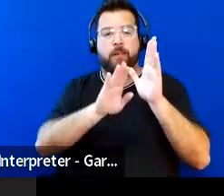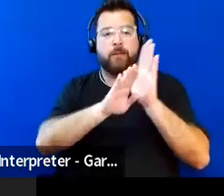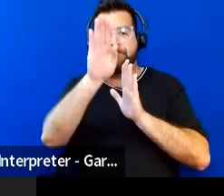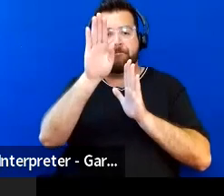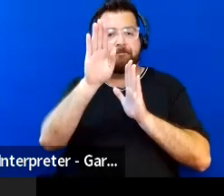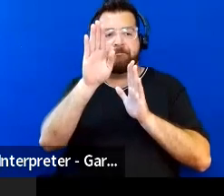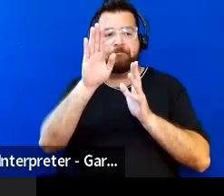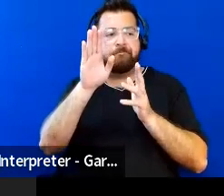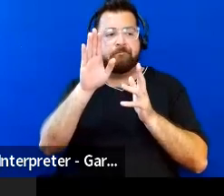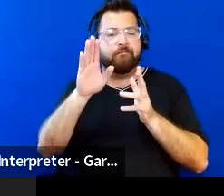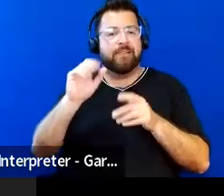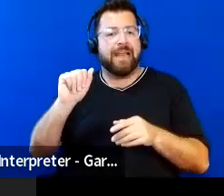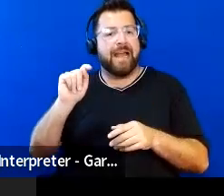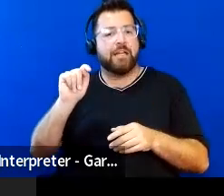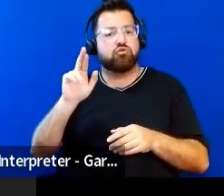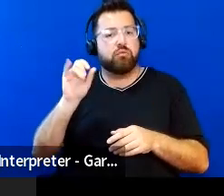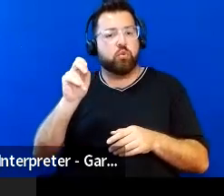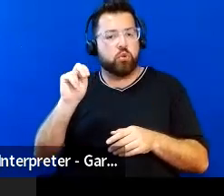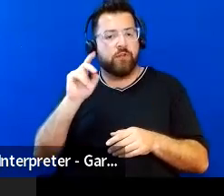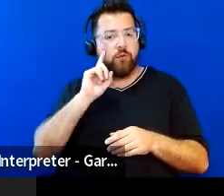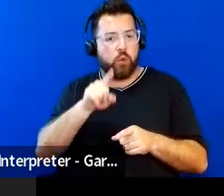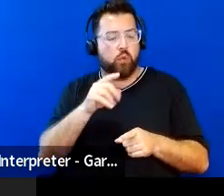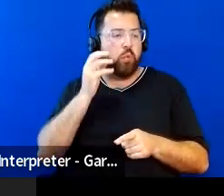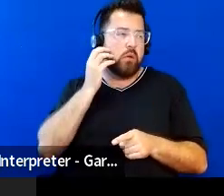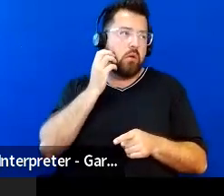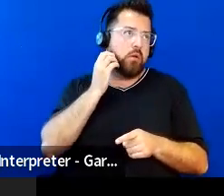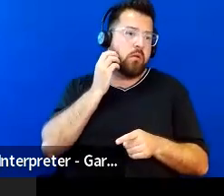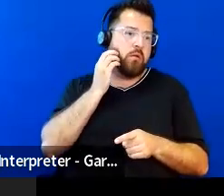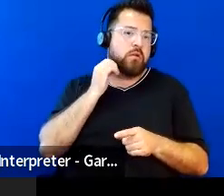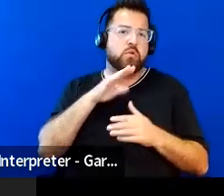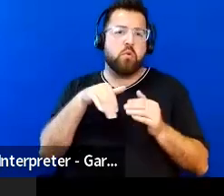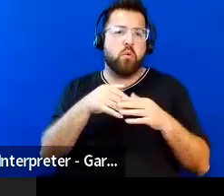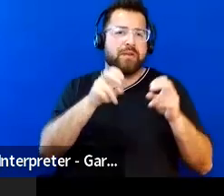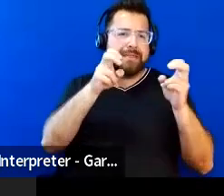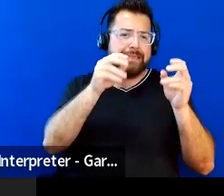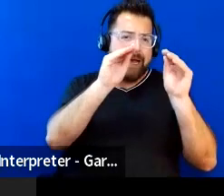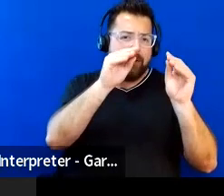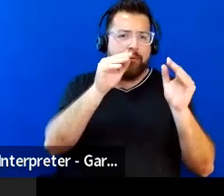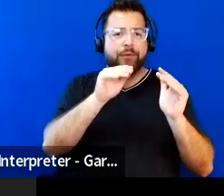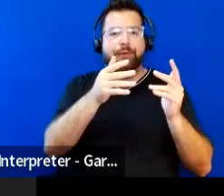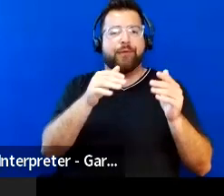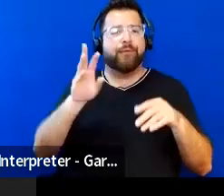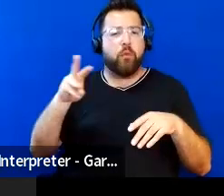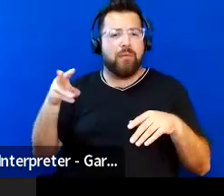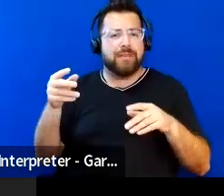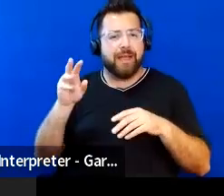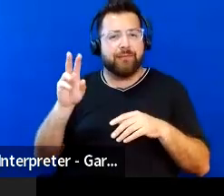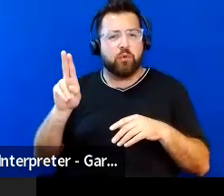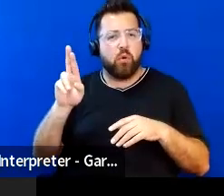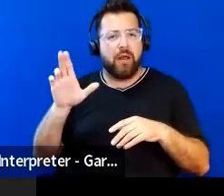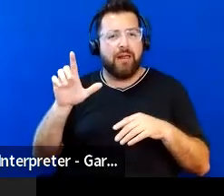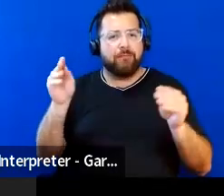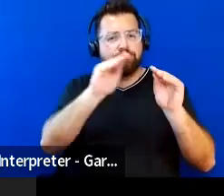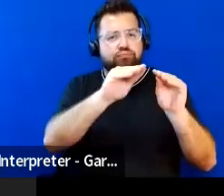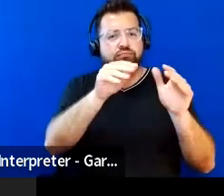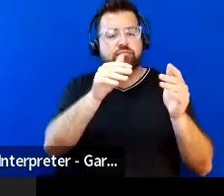an attribution for you. So it put all the title, the URL, the author, and all that information in,